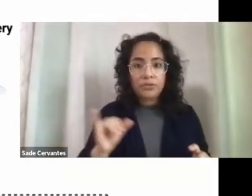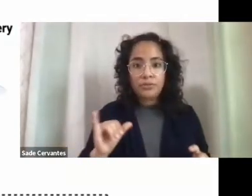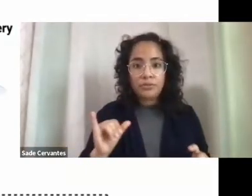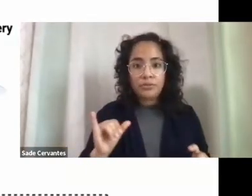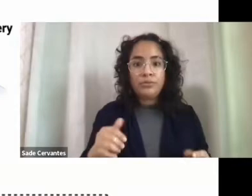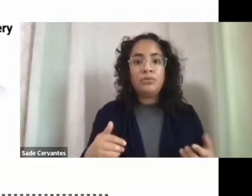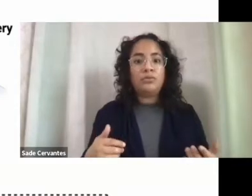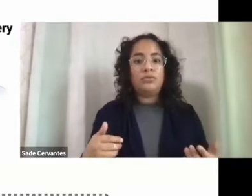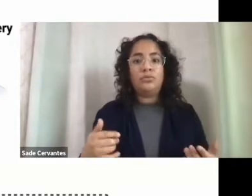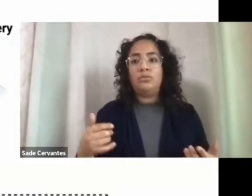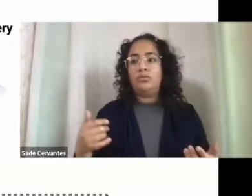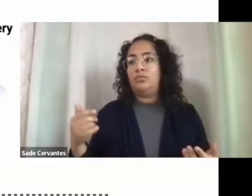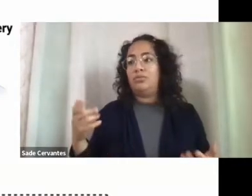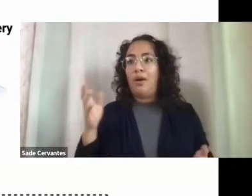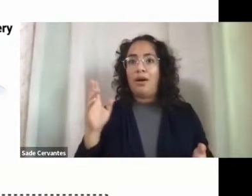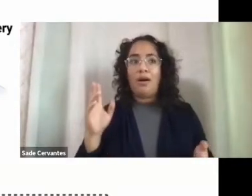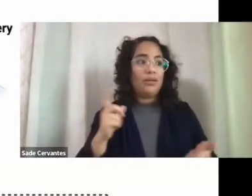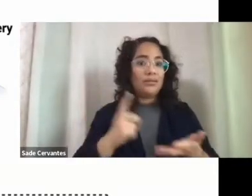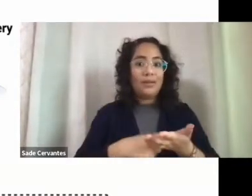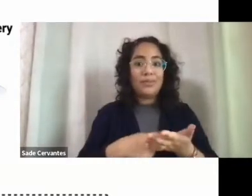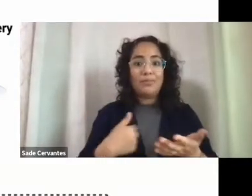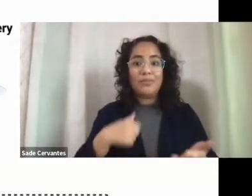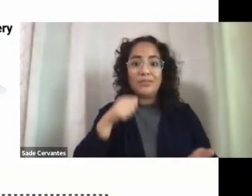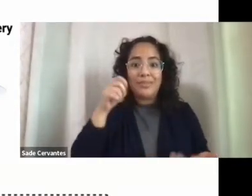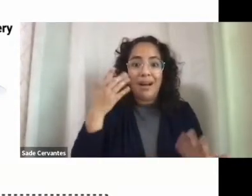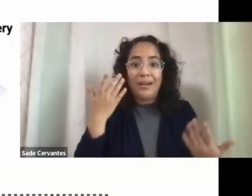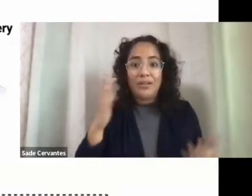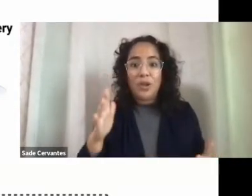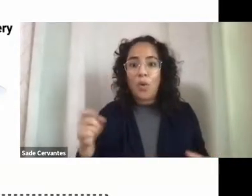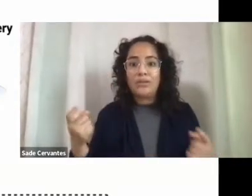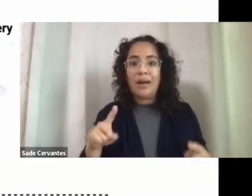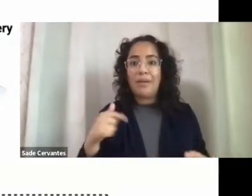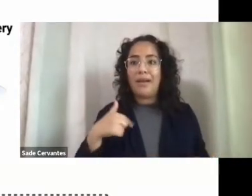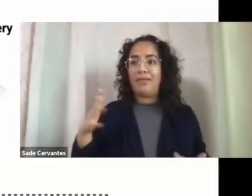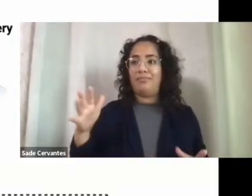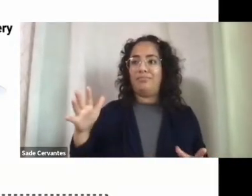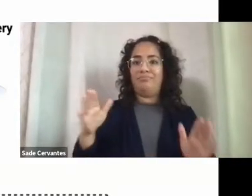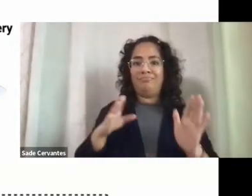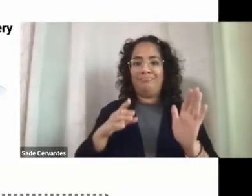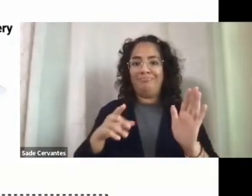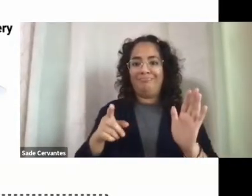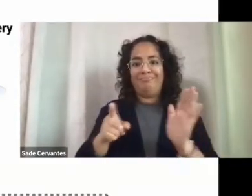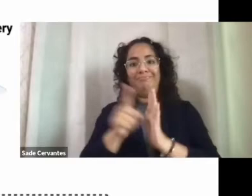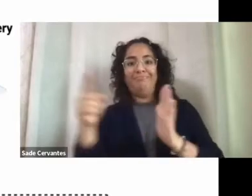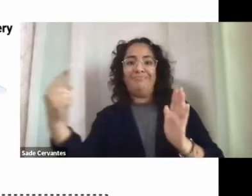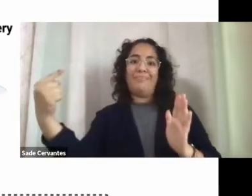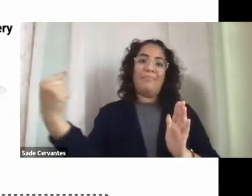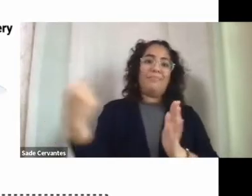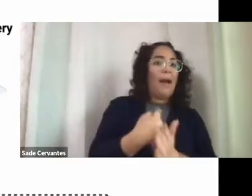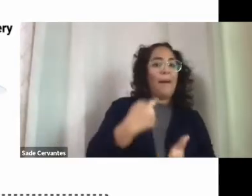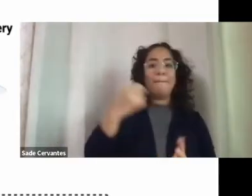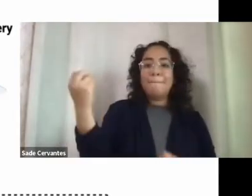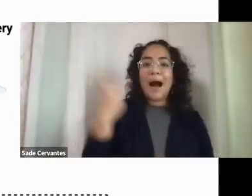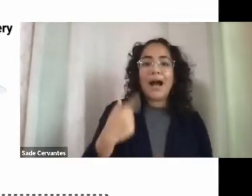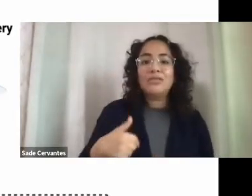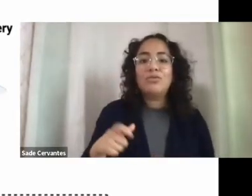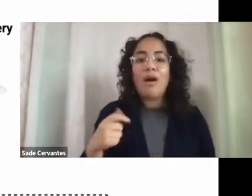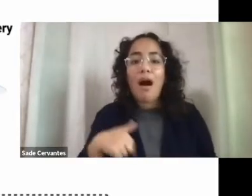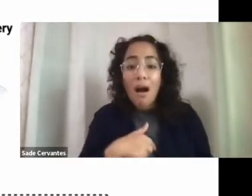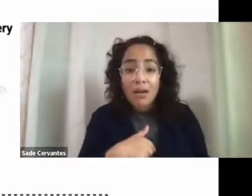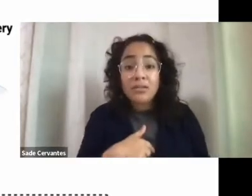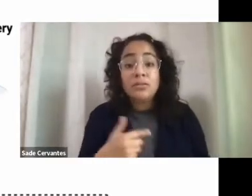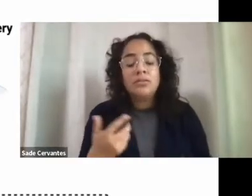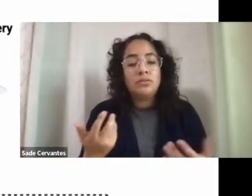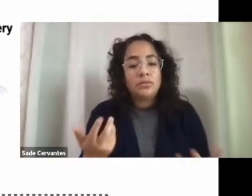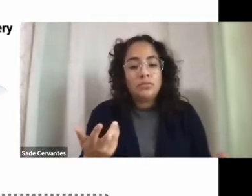be misdirected against ourselves. And so some people think that that an imbalance between